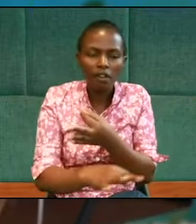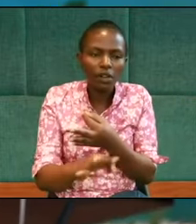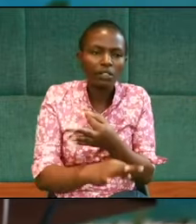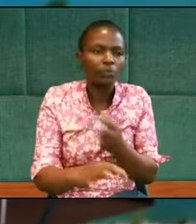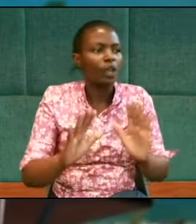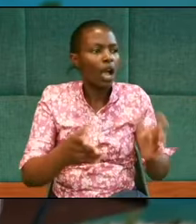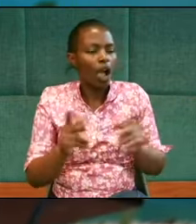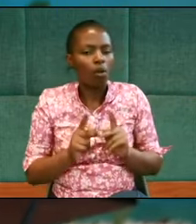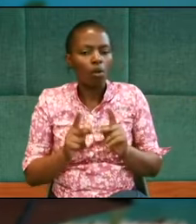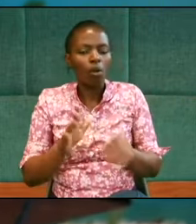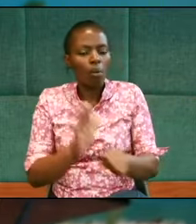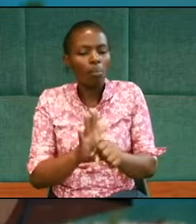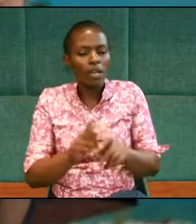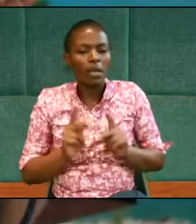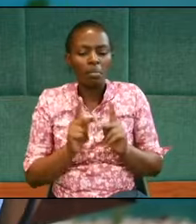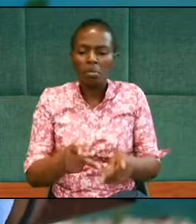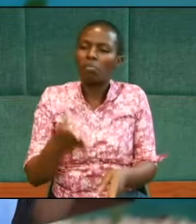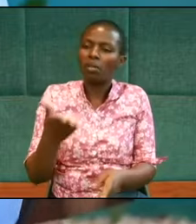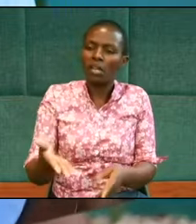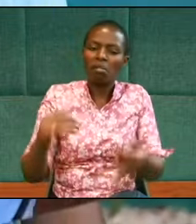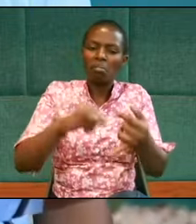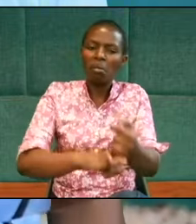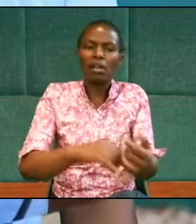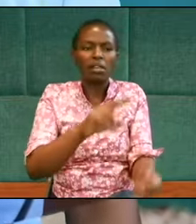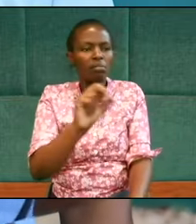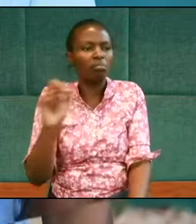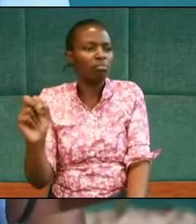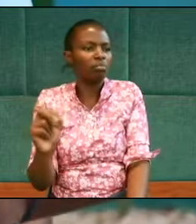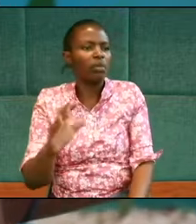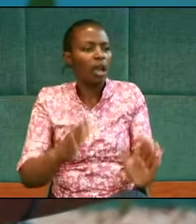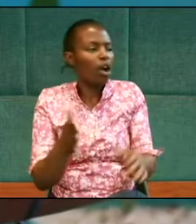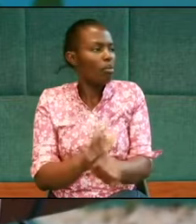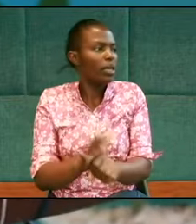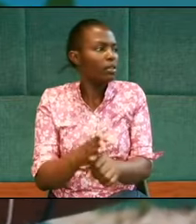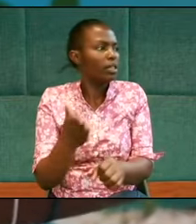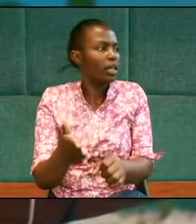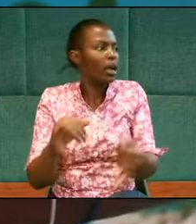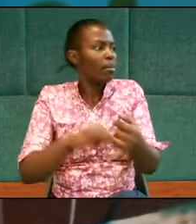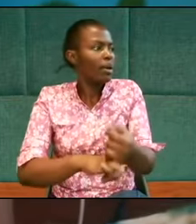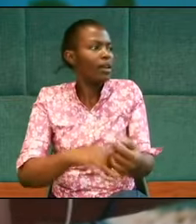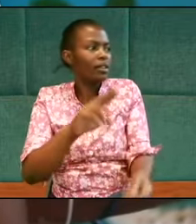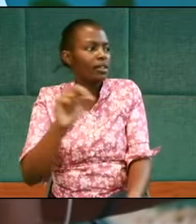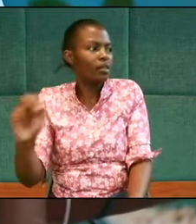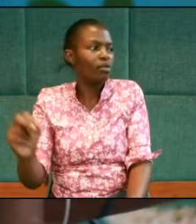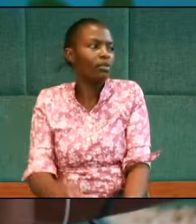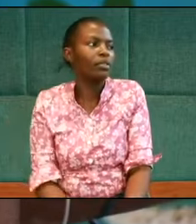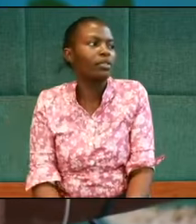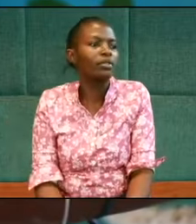here are not currently married but will wish to marry one day? Let me see your hand.